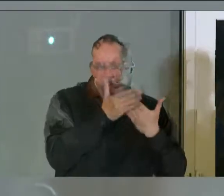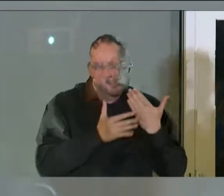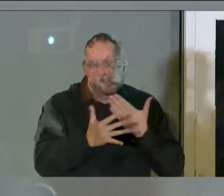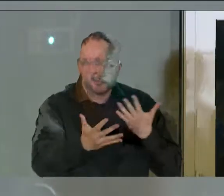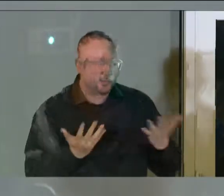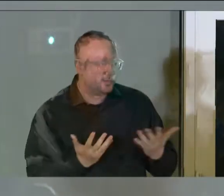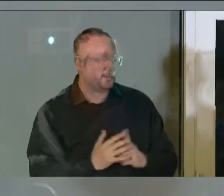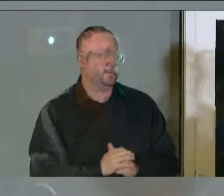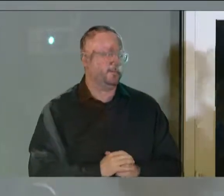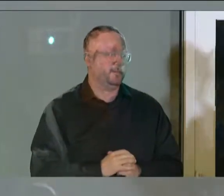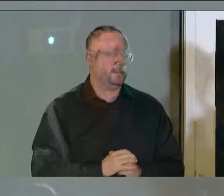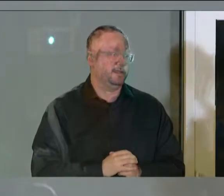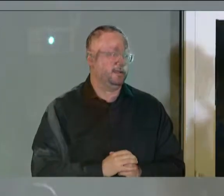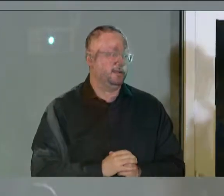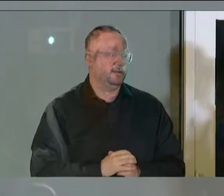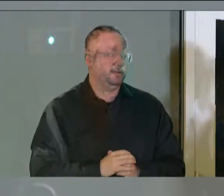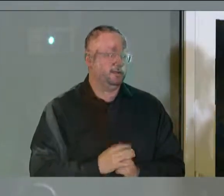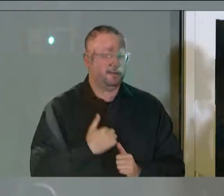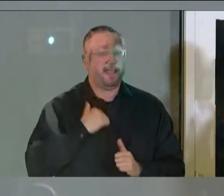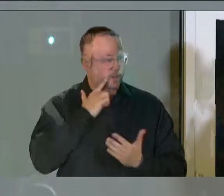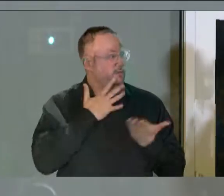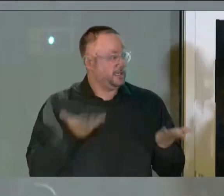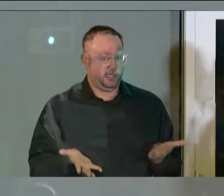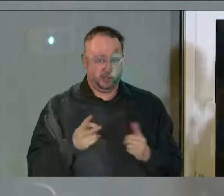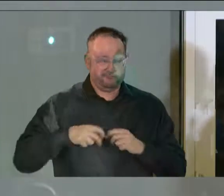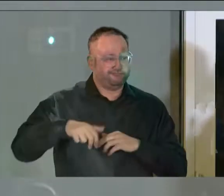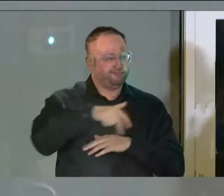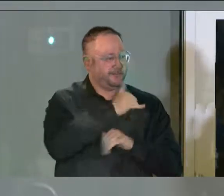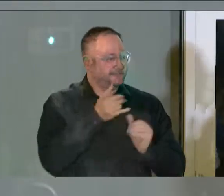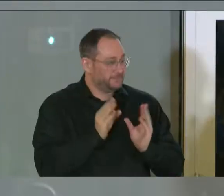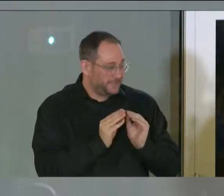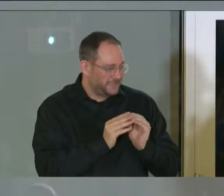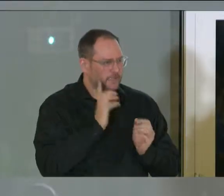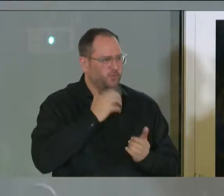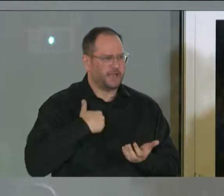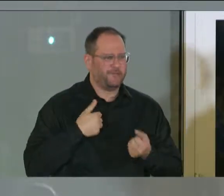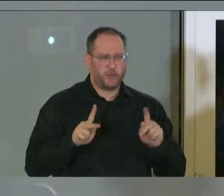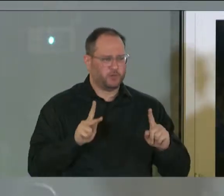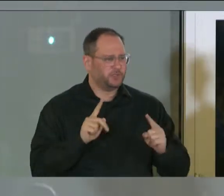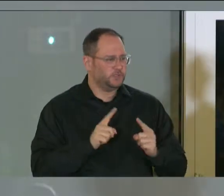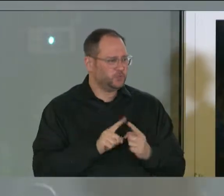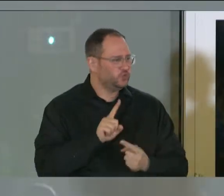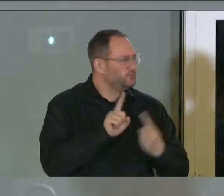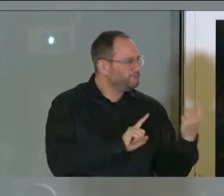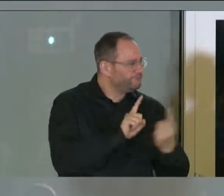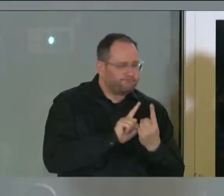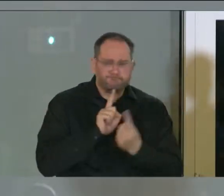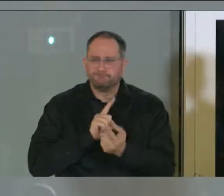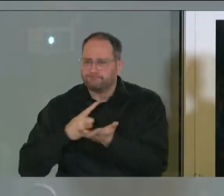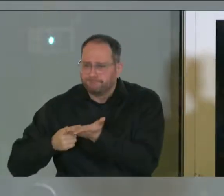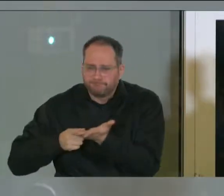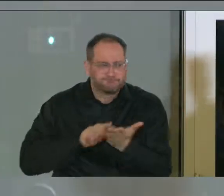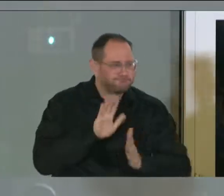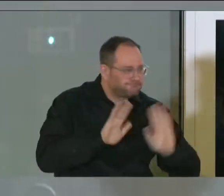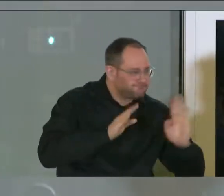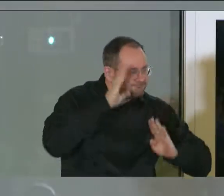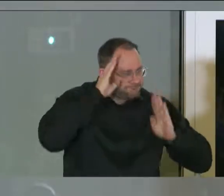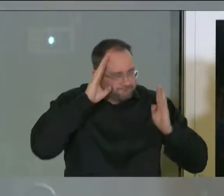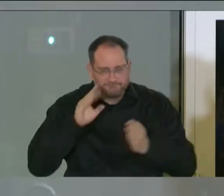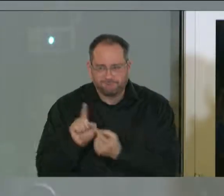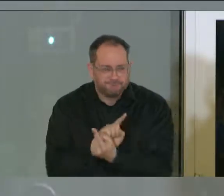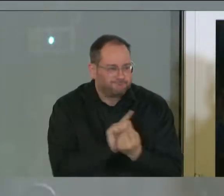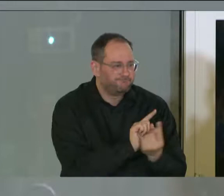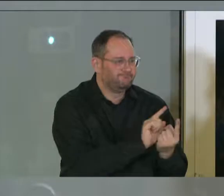throughout. I will have the opportunity to walk around to tables. And at the end of the evening, we will also have the opportunity